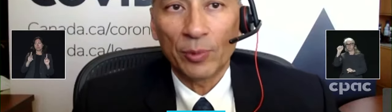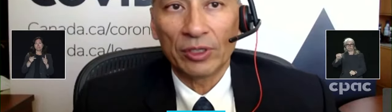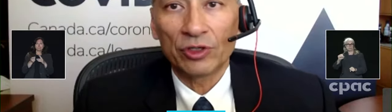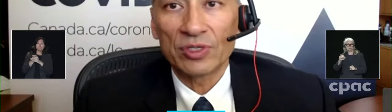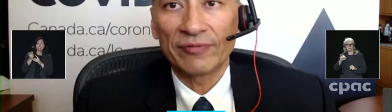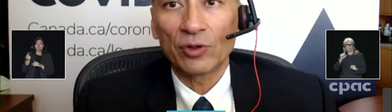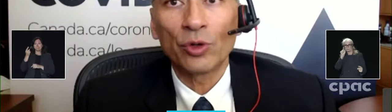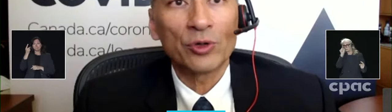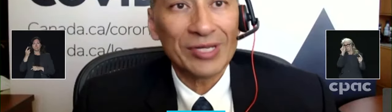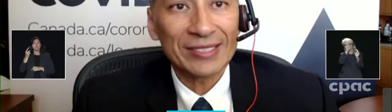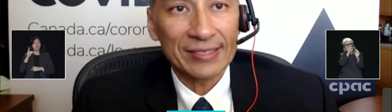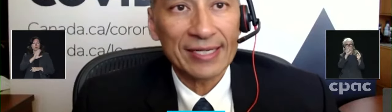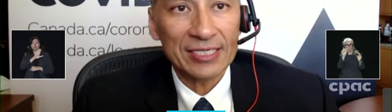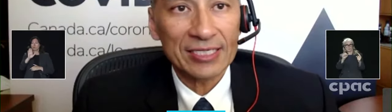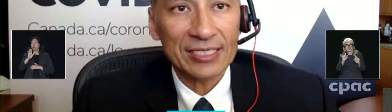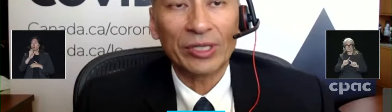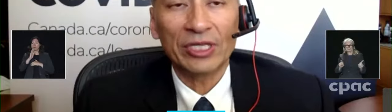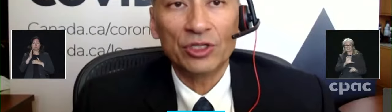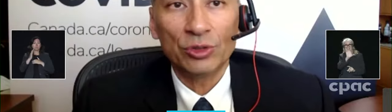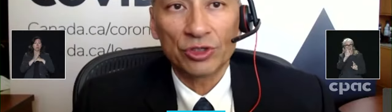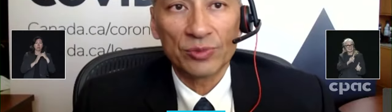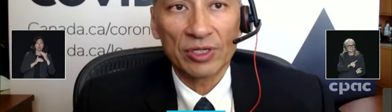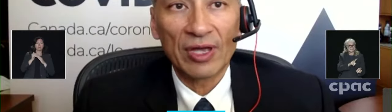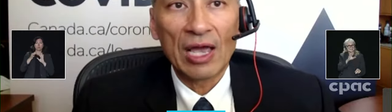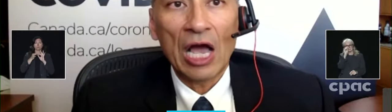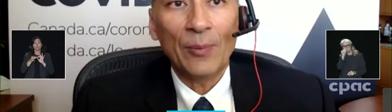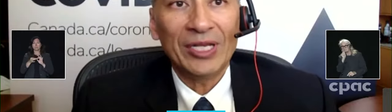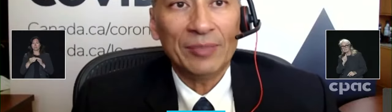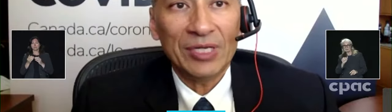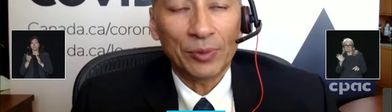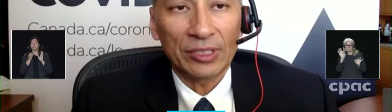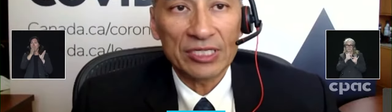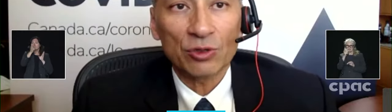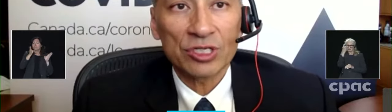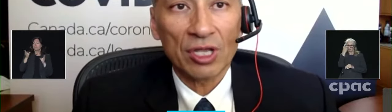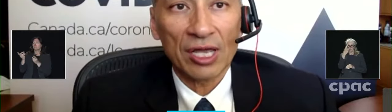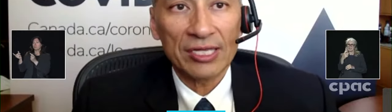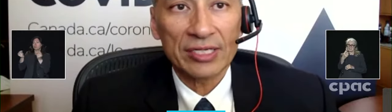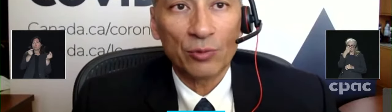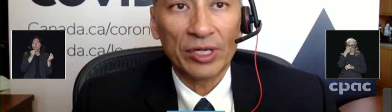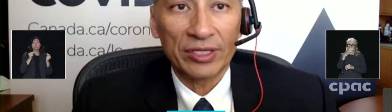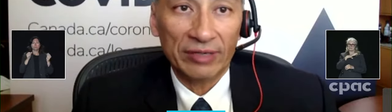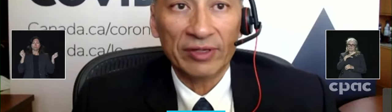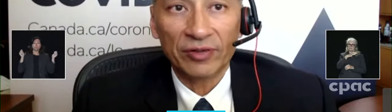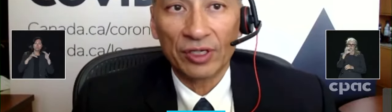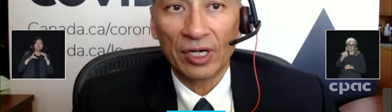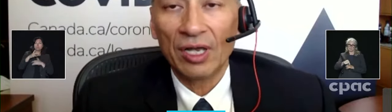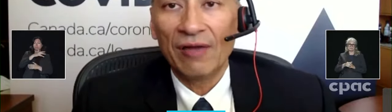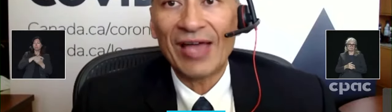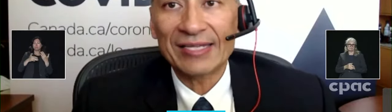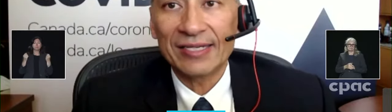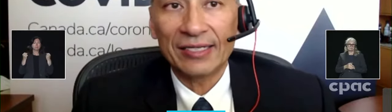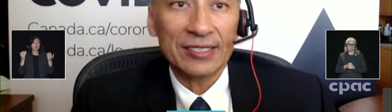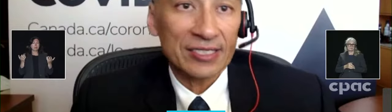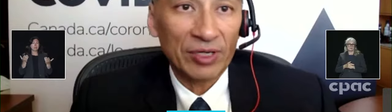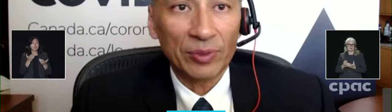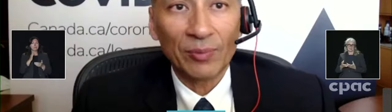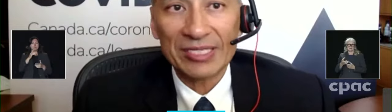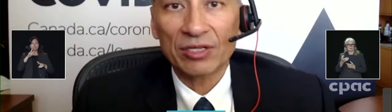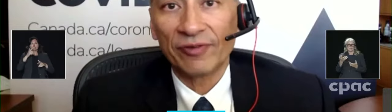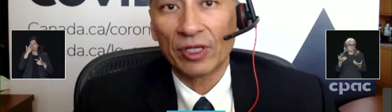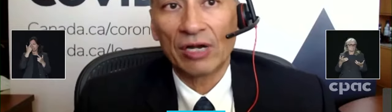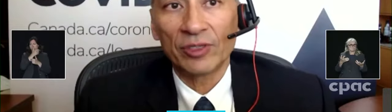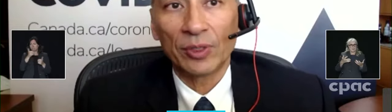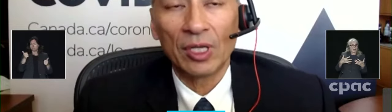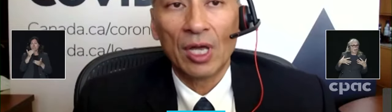feel comfortable in terms of their own risk assessment, what they do in terms of how many people they socialize with, even if they're vaccinated. Some people